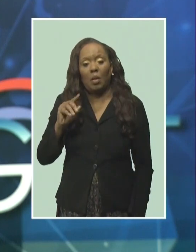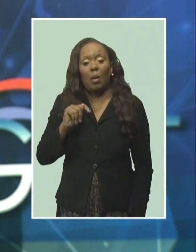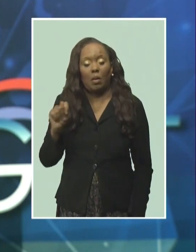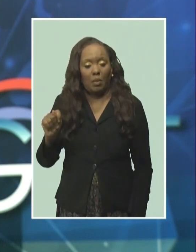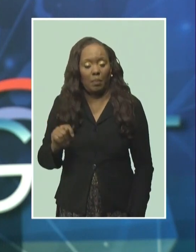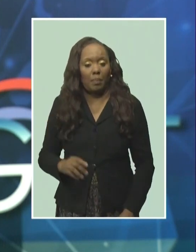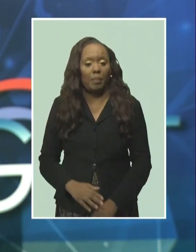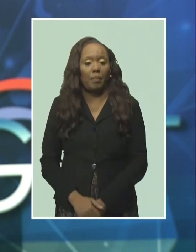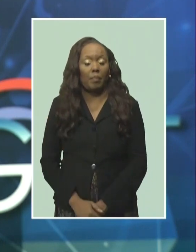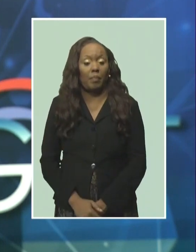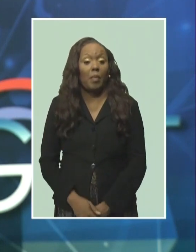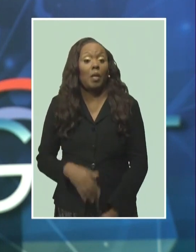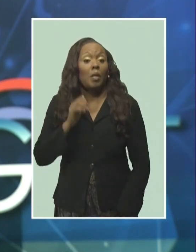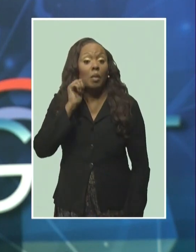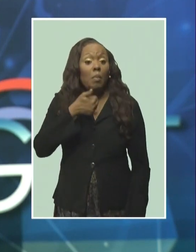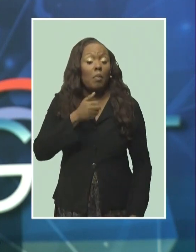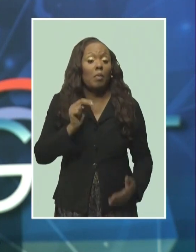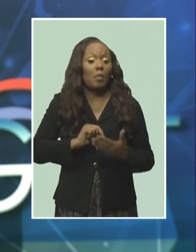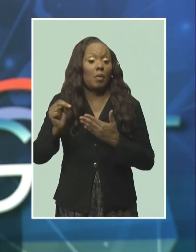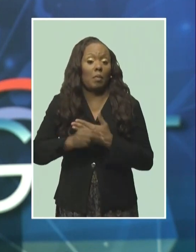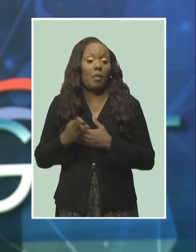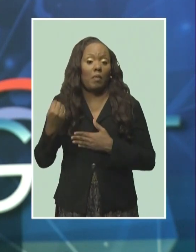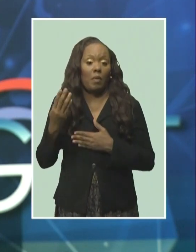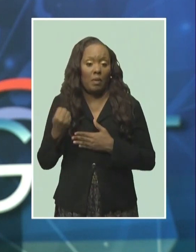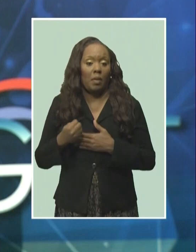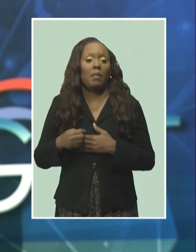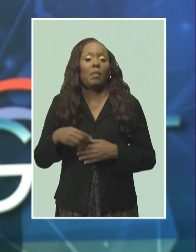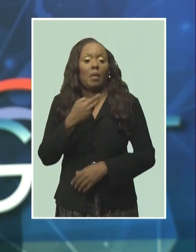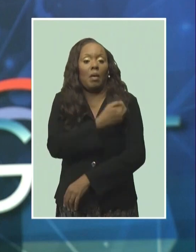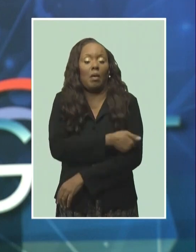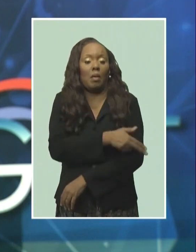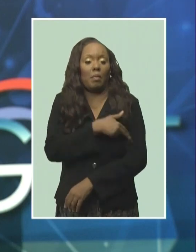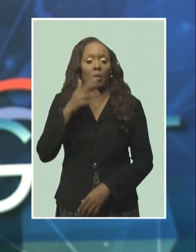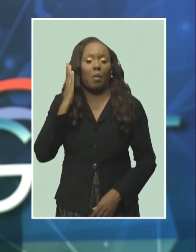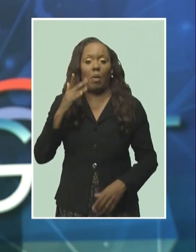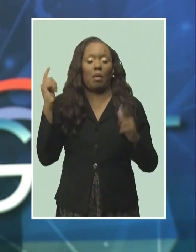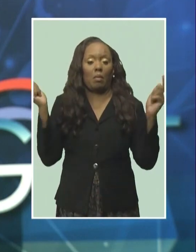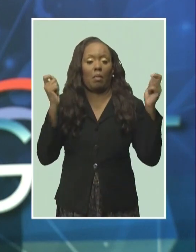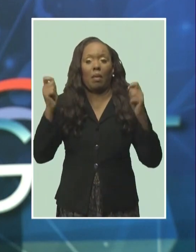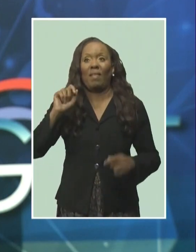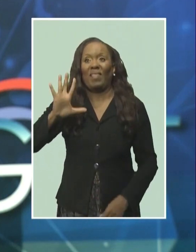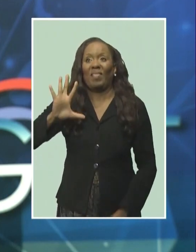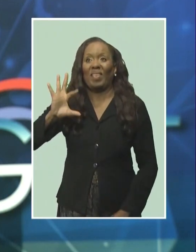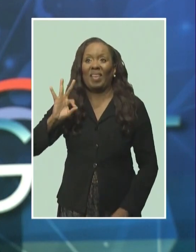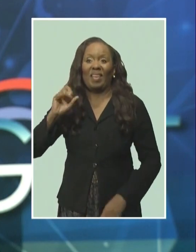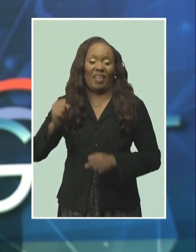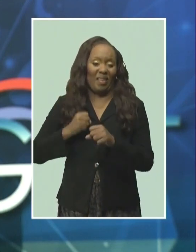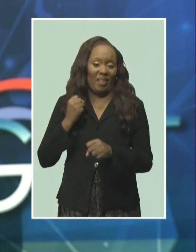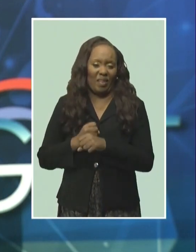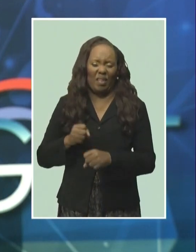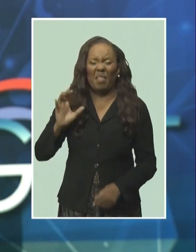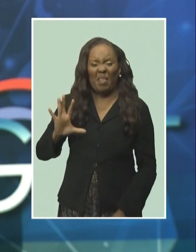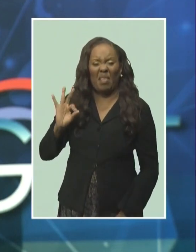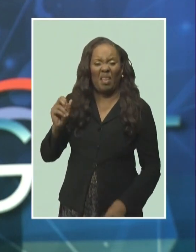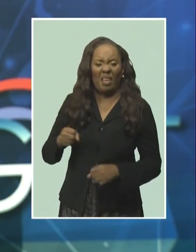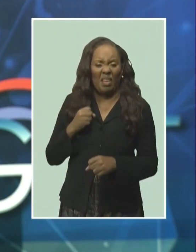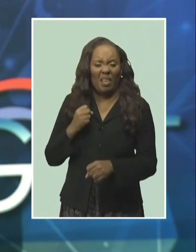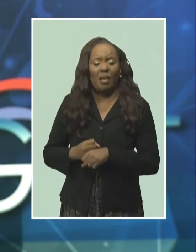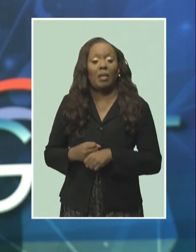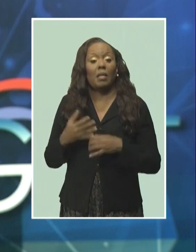presenting for treatment with various medical complaints. The QEH, in a statement, revealed that at 4 p.m. on